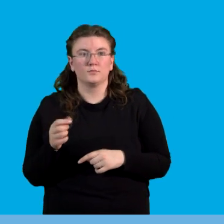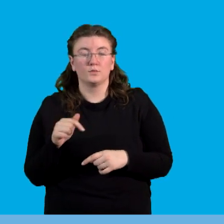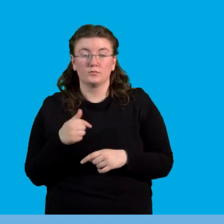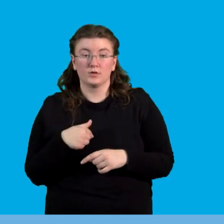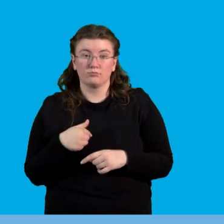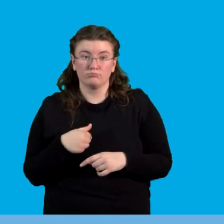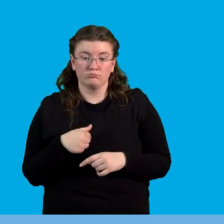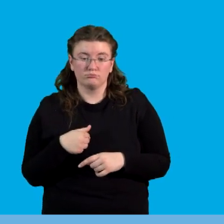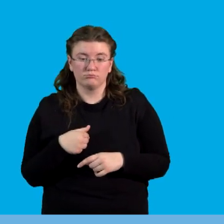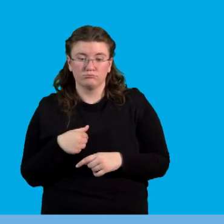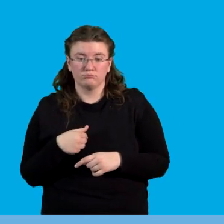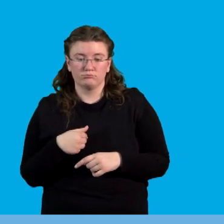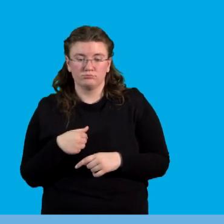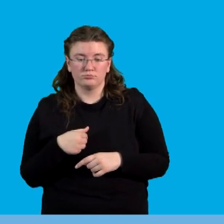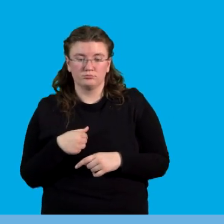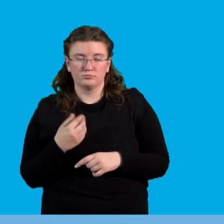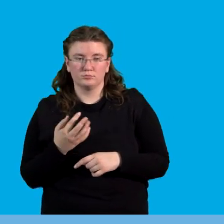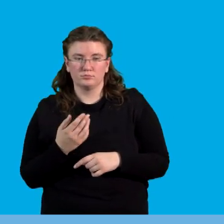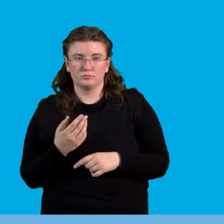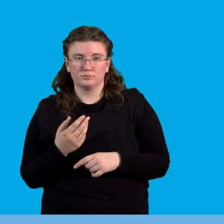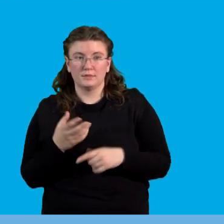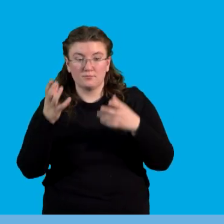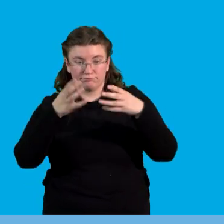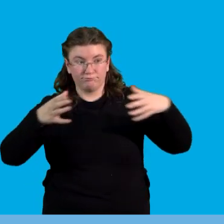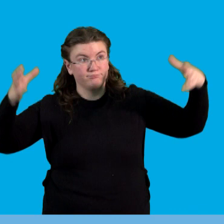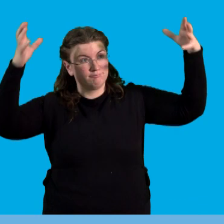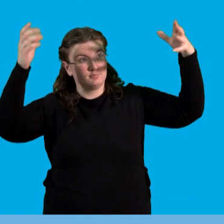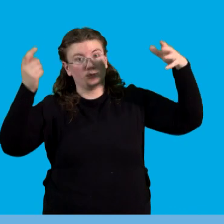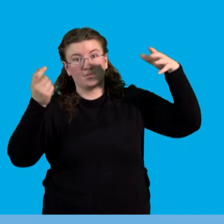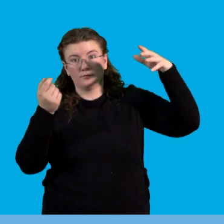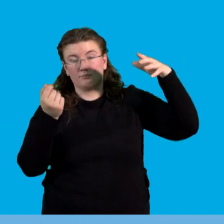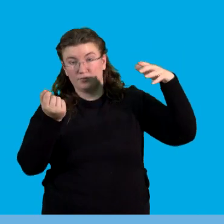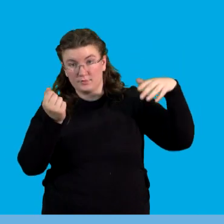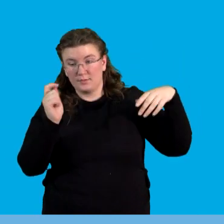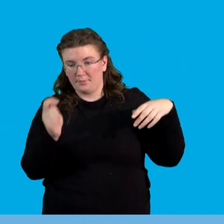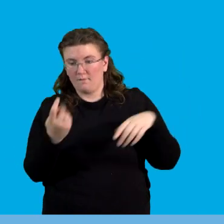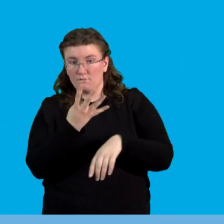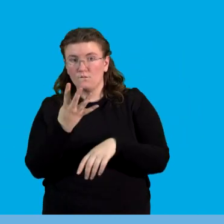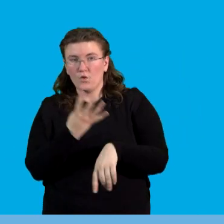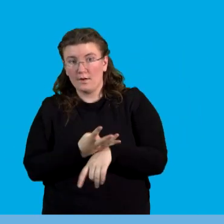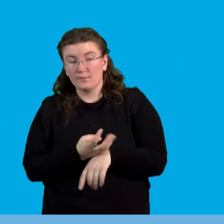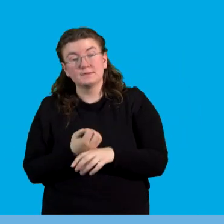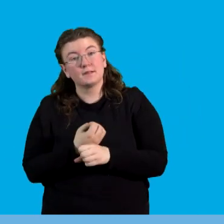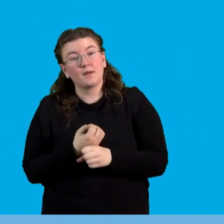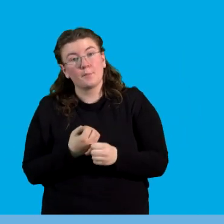to run this geyser, or the cost of using this geyser for 4